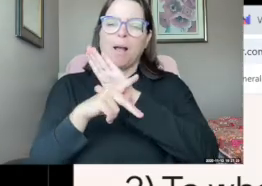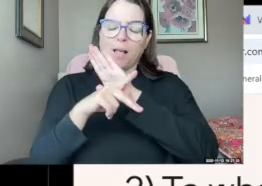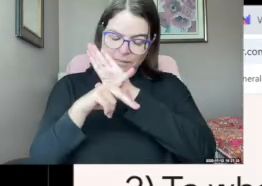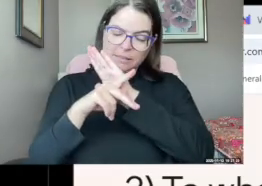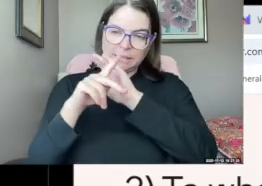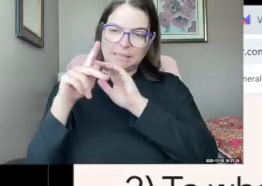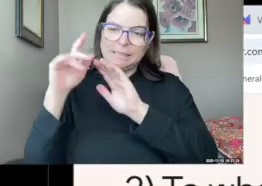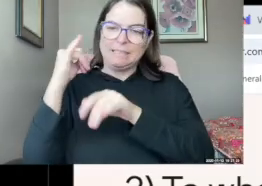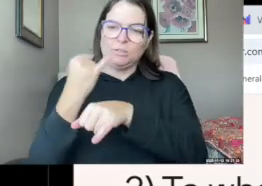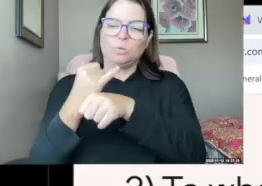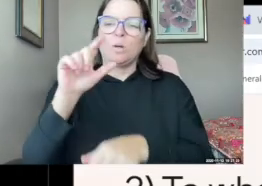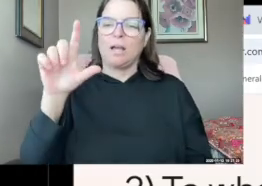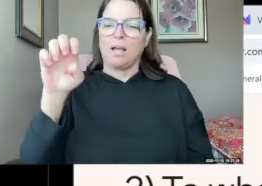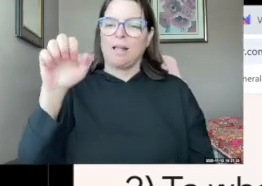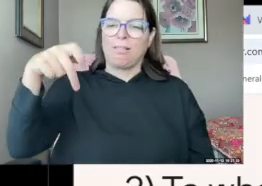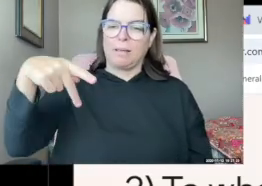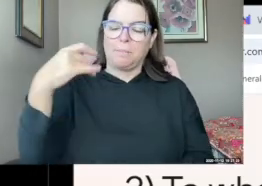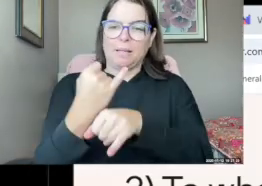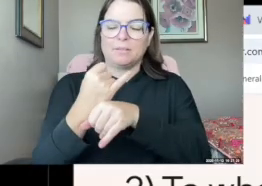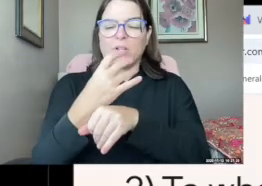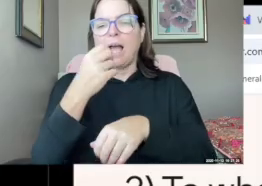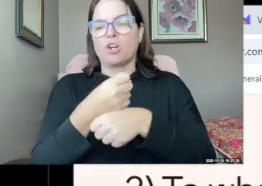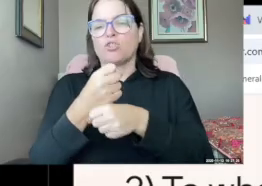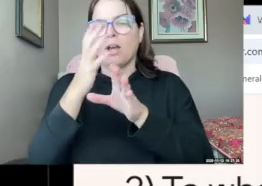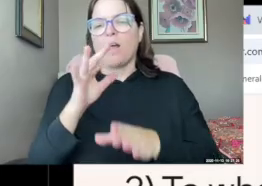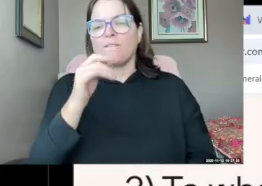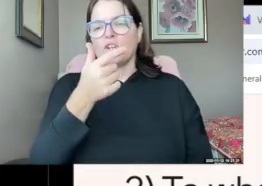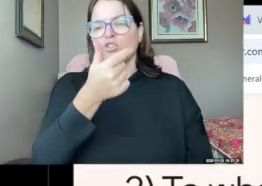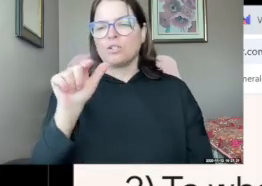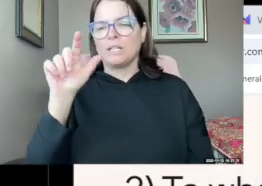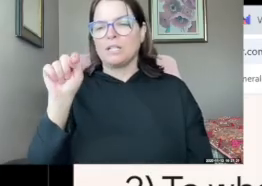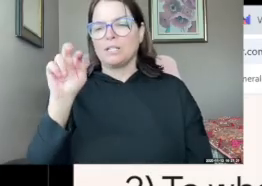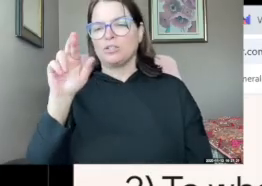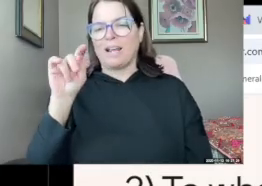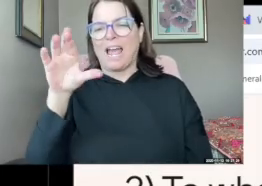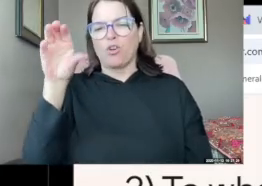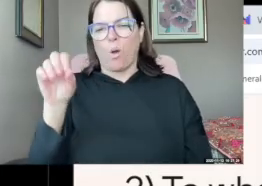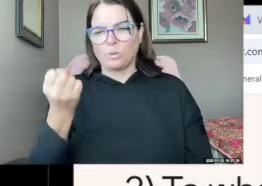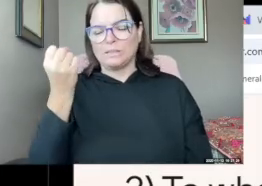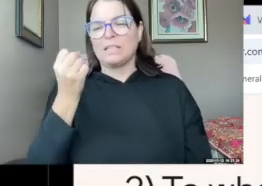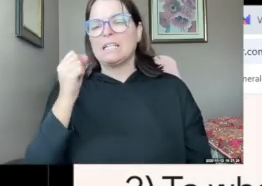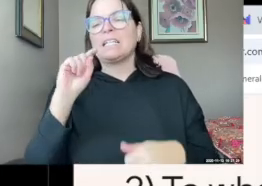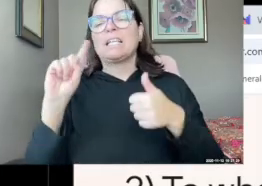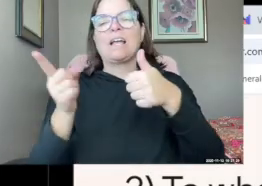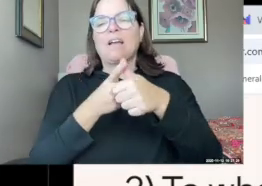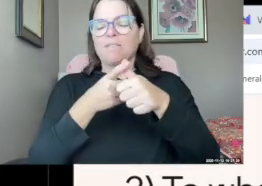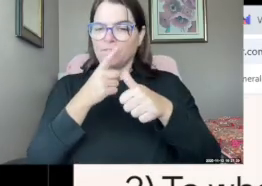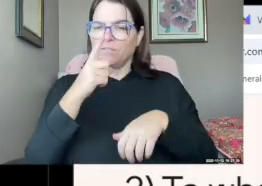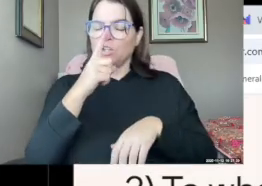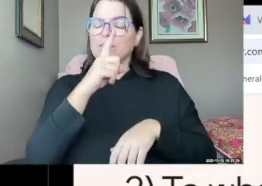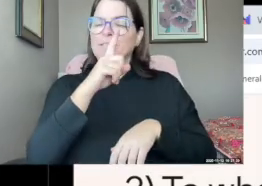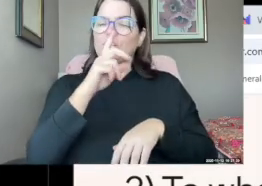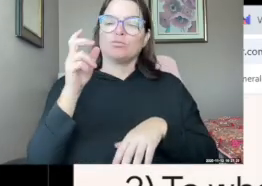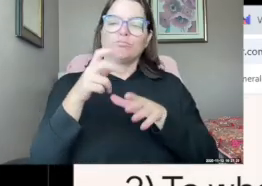Equity Advocacy and Policy Institute, the LEAP Institute, also creator of the Green Raiteros, the nation's first